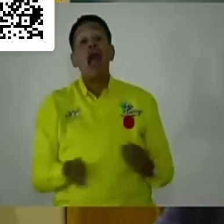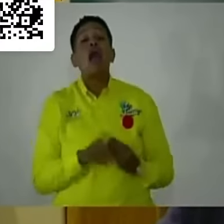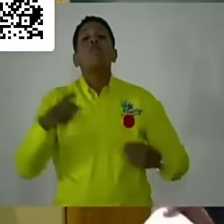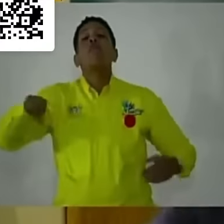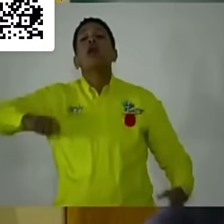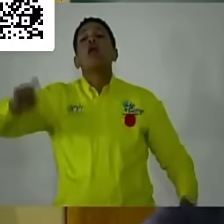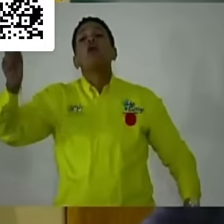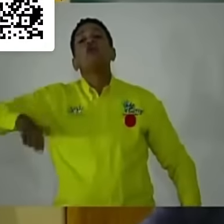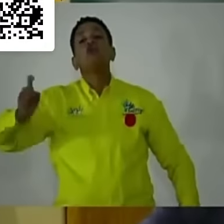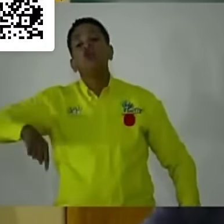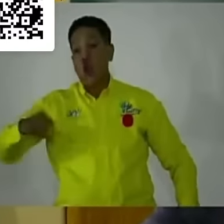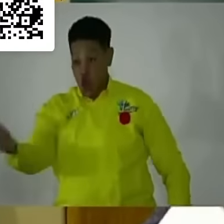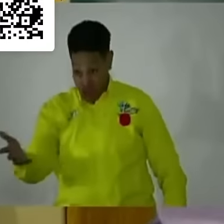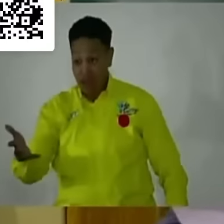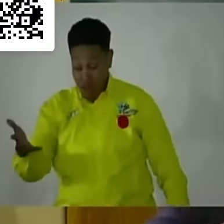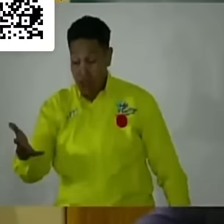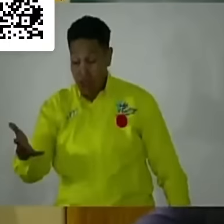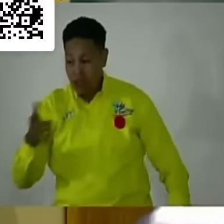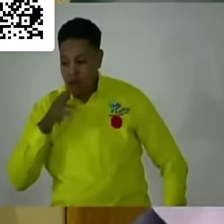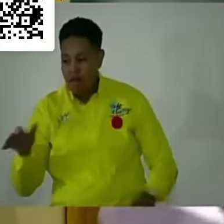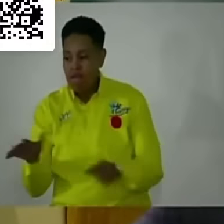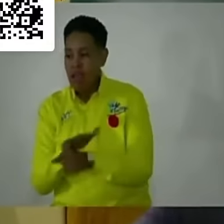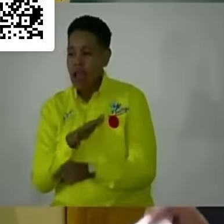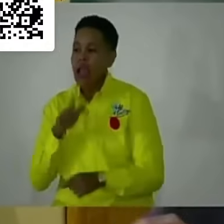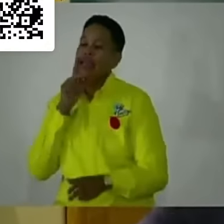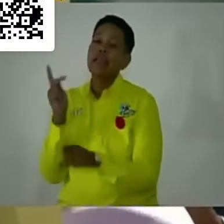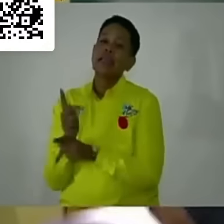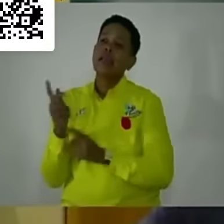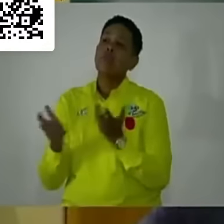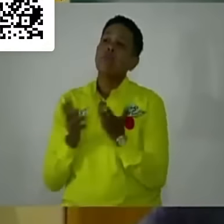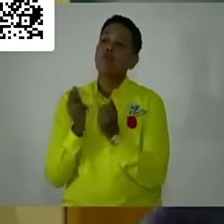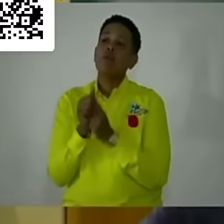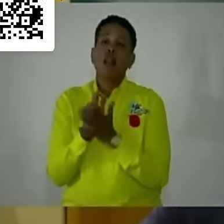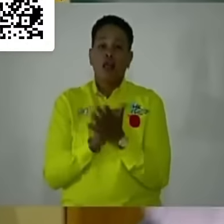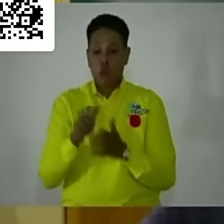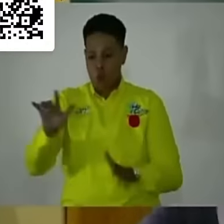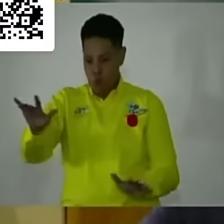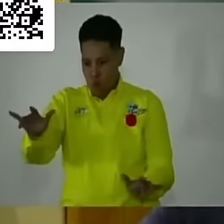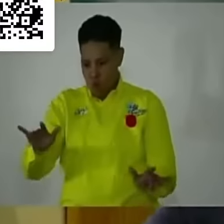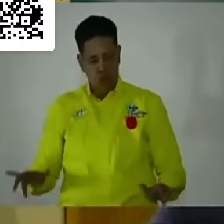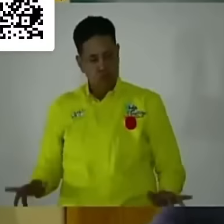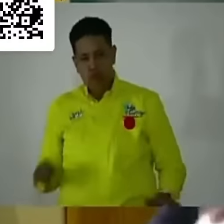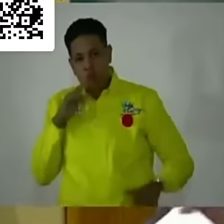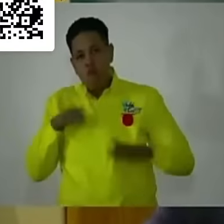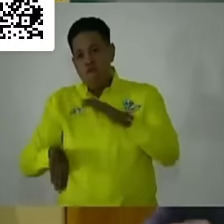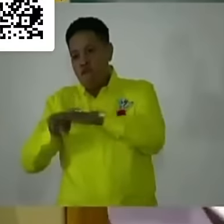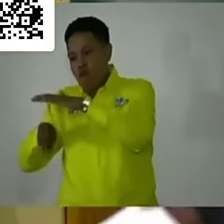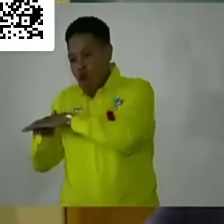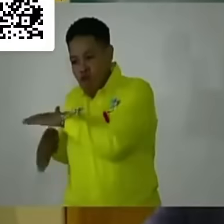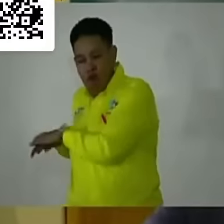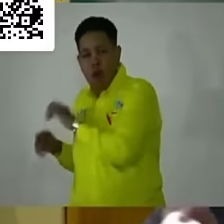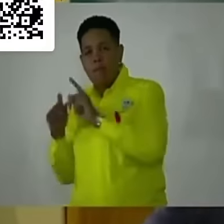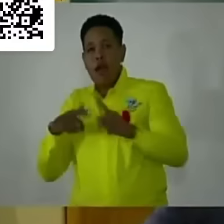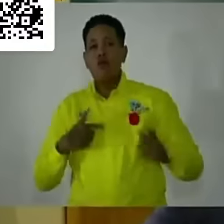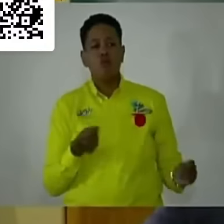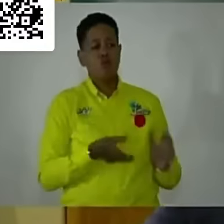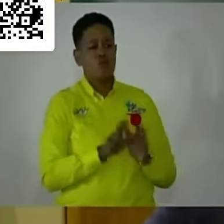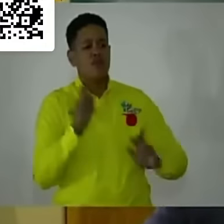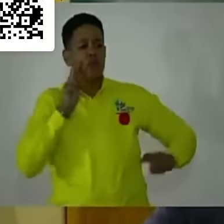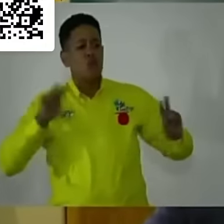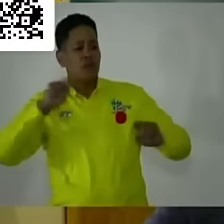should be filled in keeping with the legislation. We are also going to be doing a review, have started a